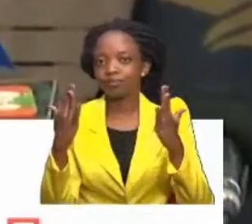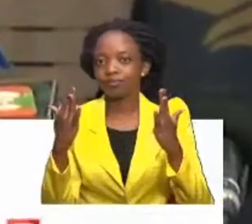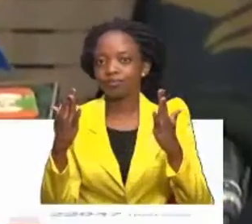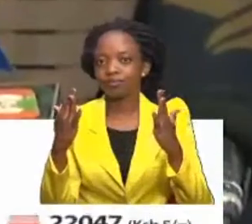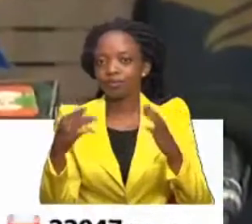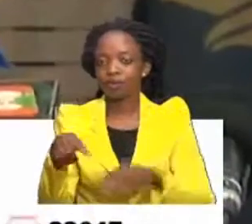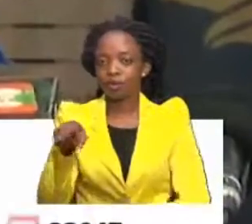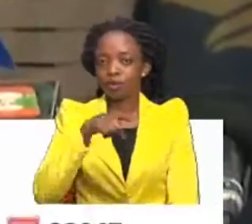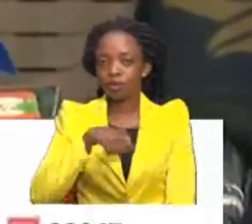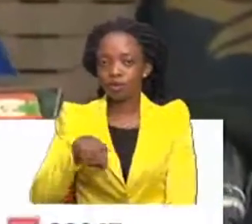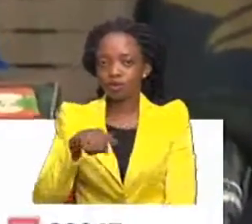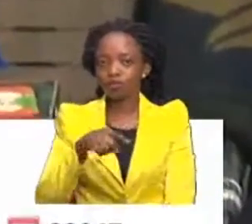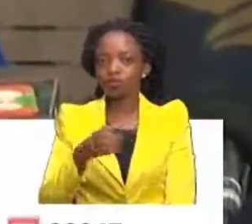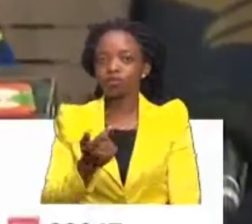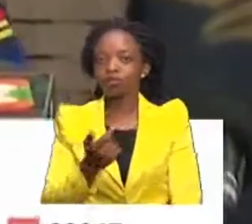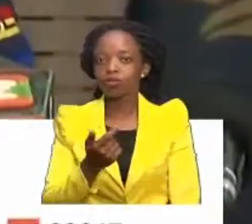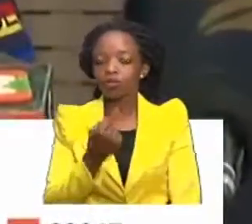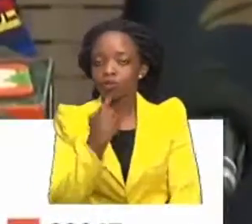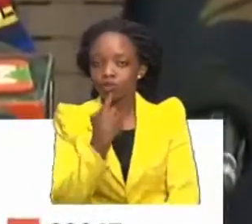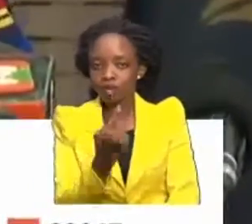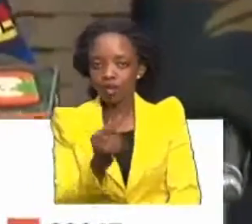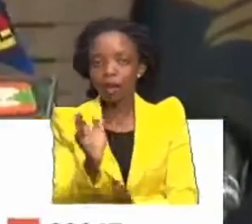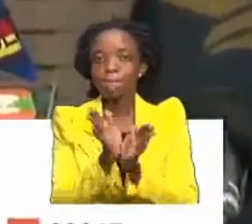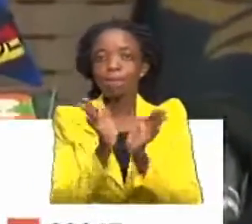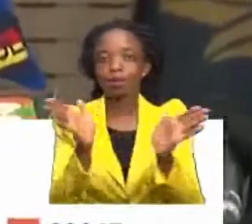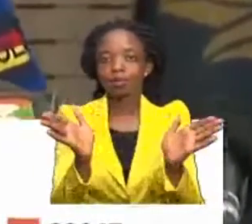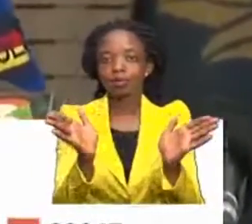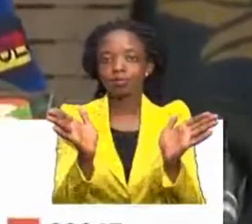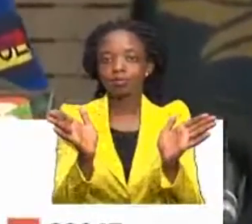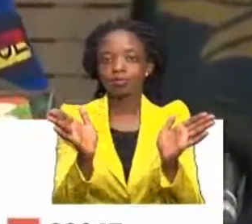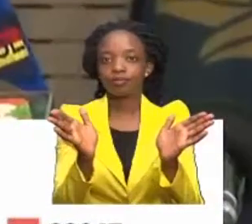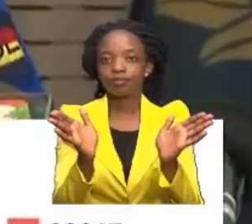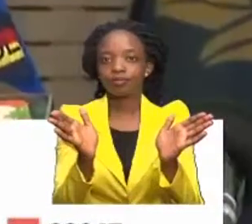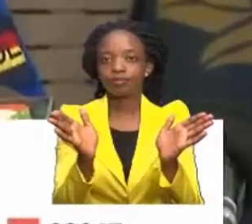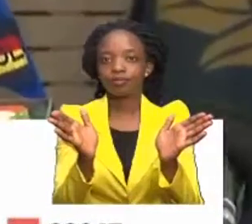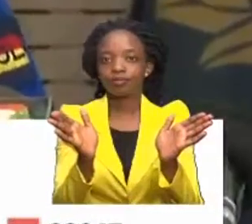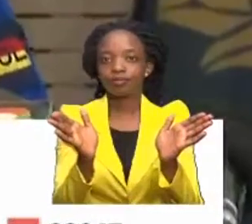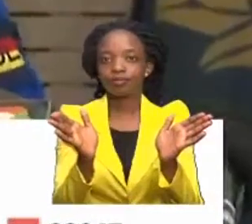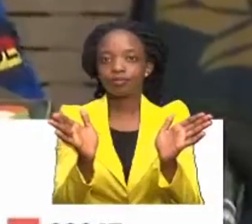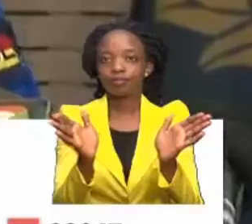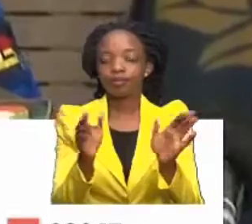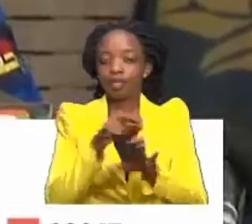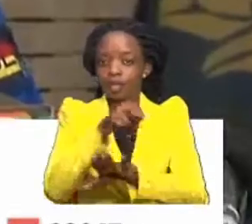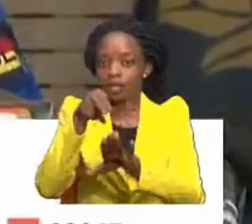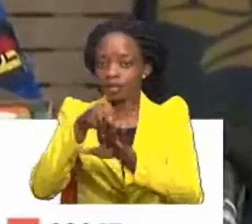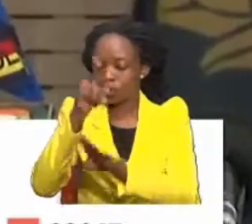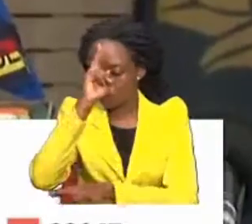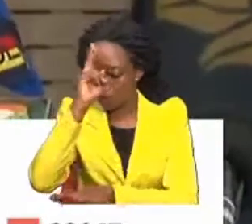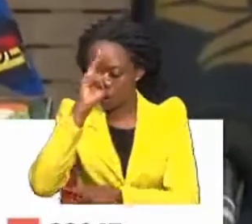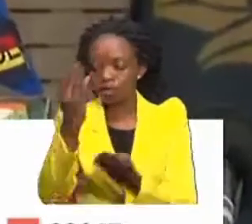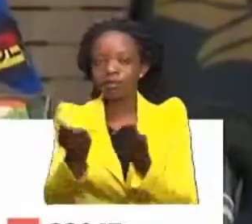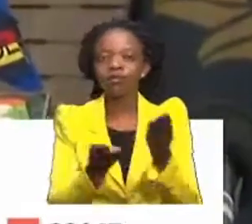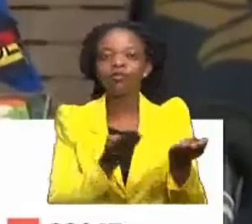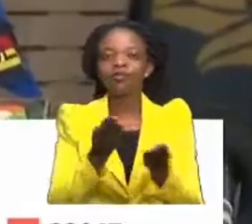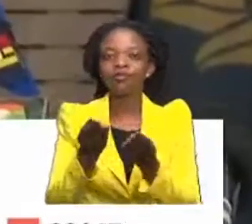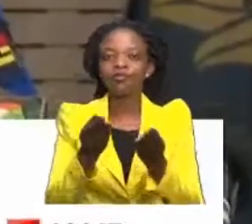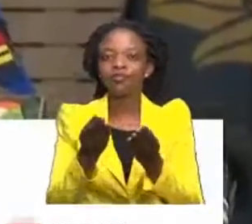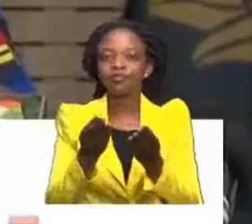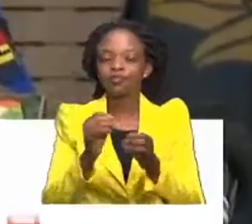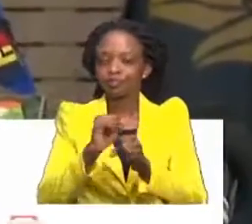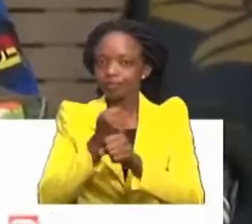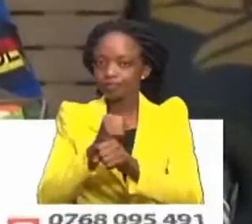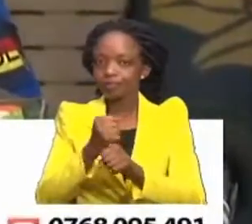We wish to ensure that the public, that the National Police Service has made